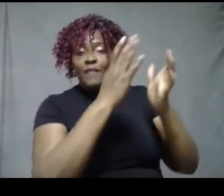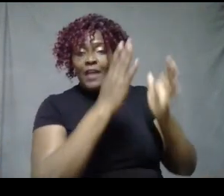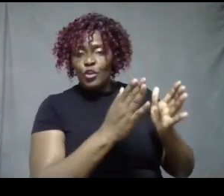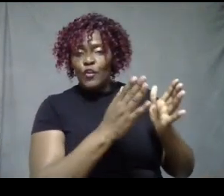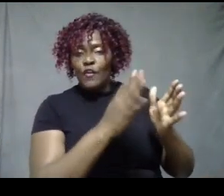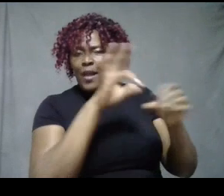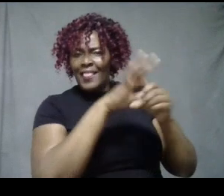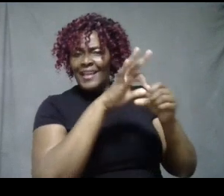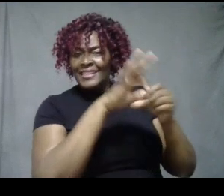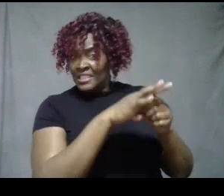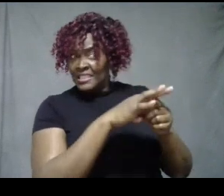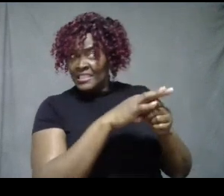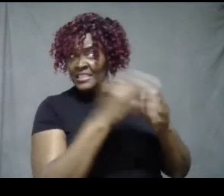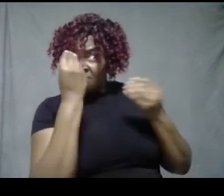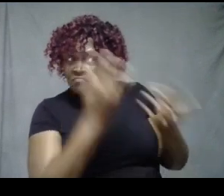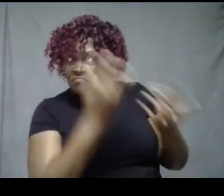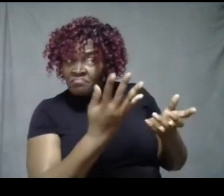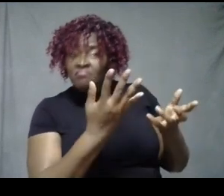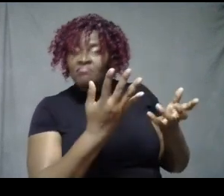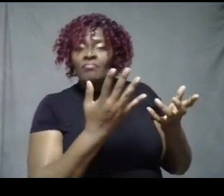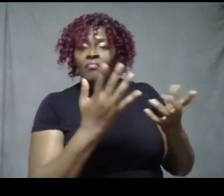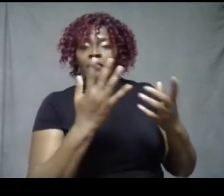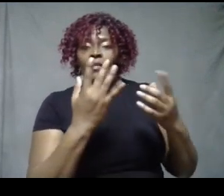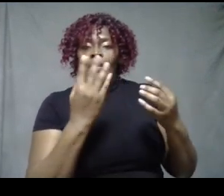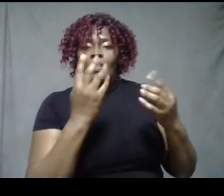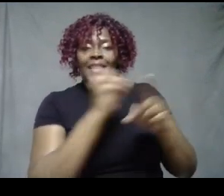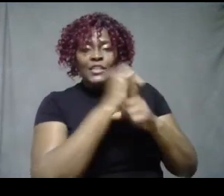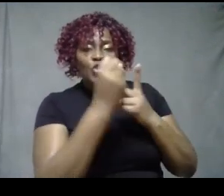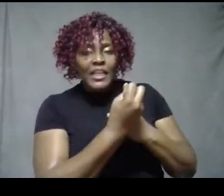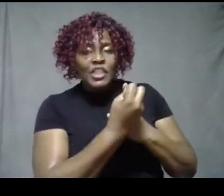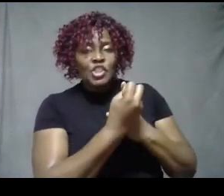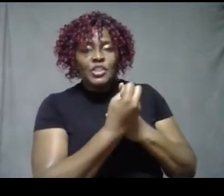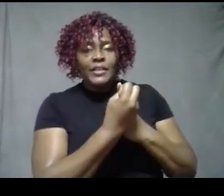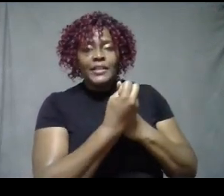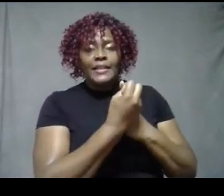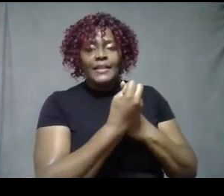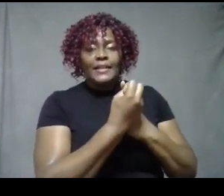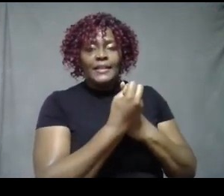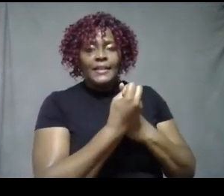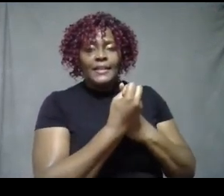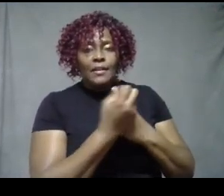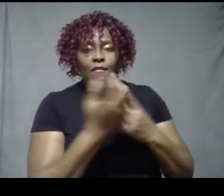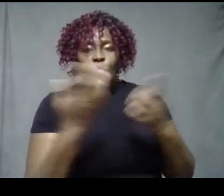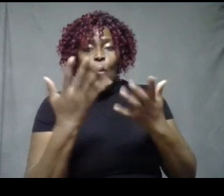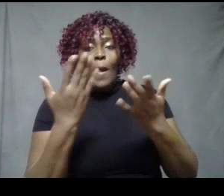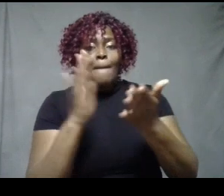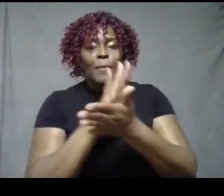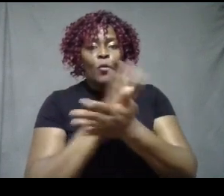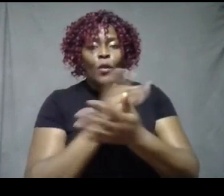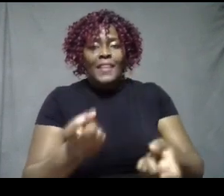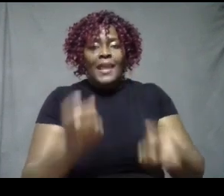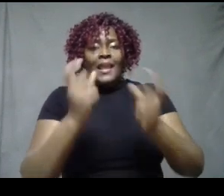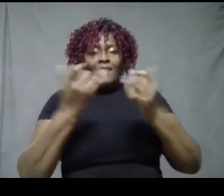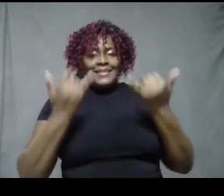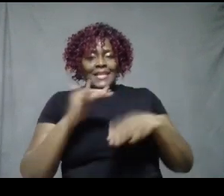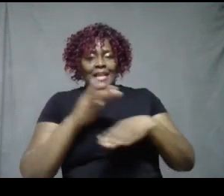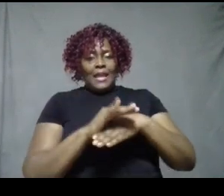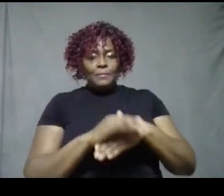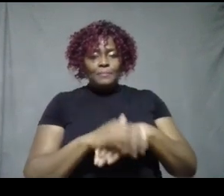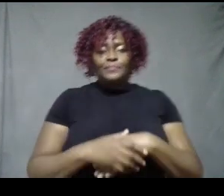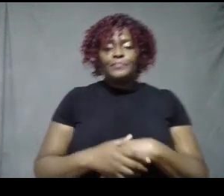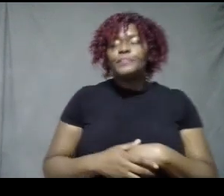situation of the paperwork that's been provided tonight as public record. Well, the clerk acts